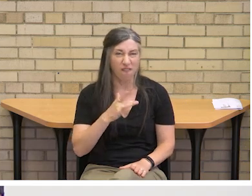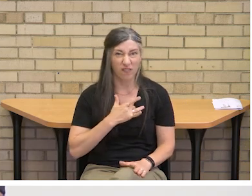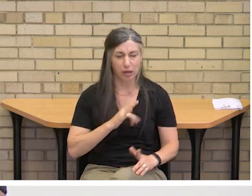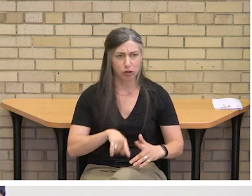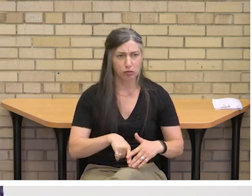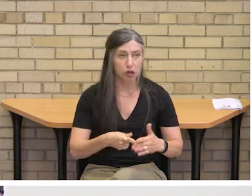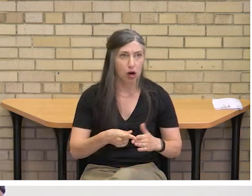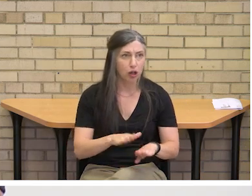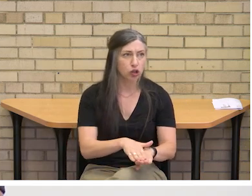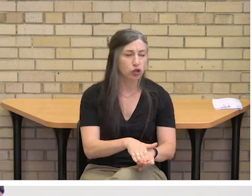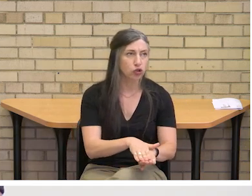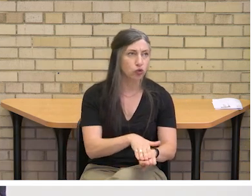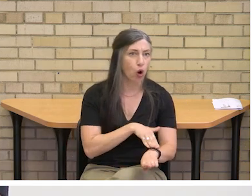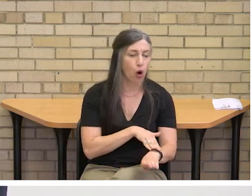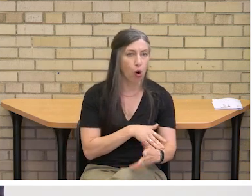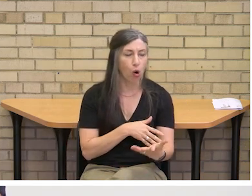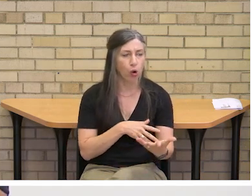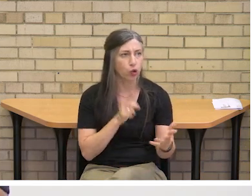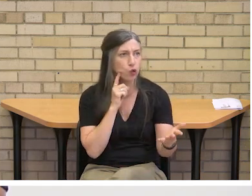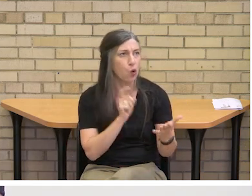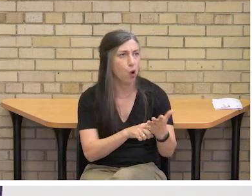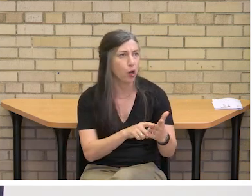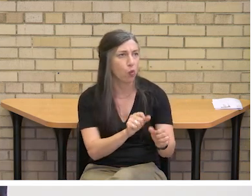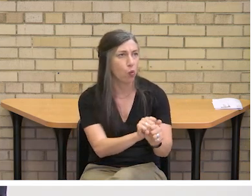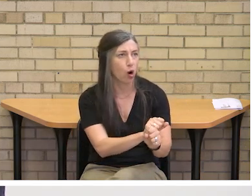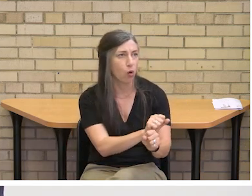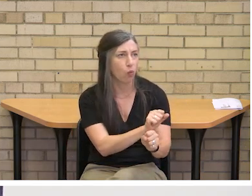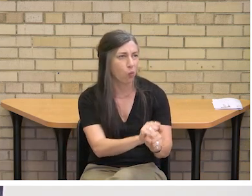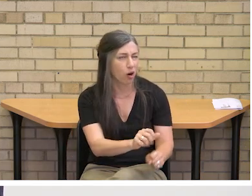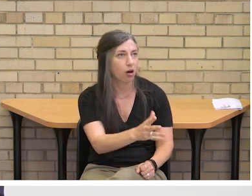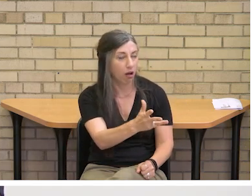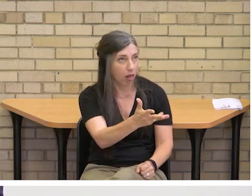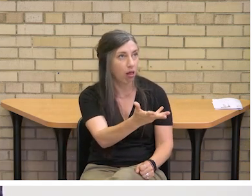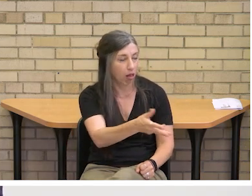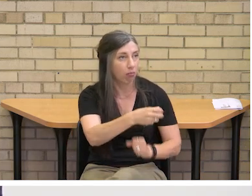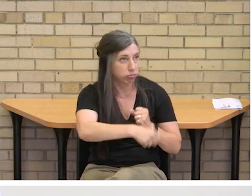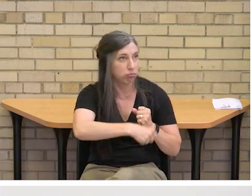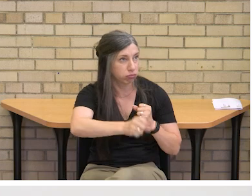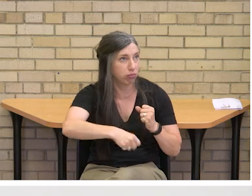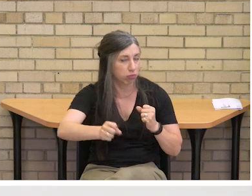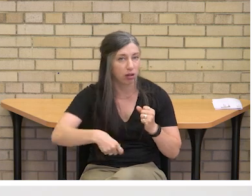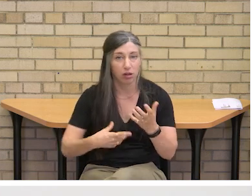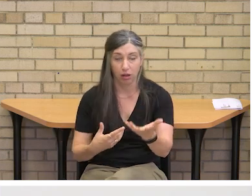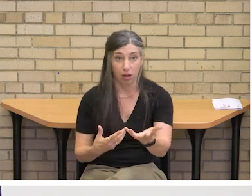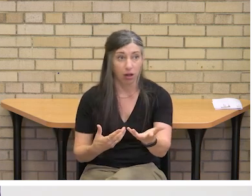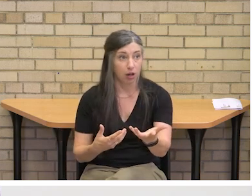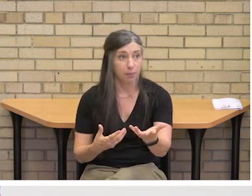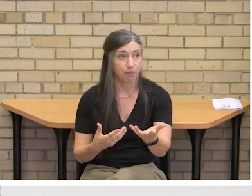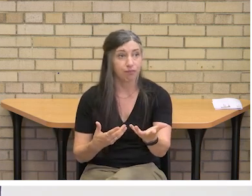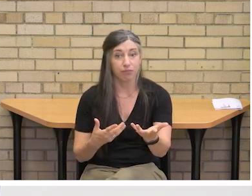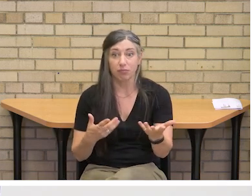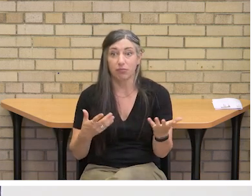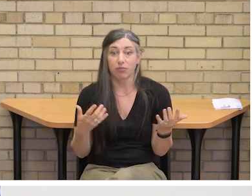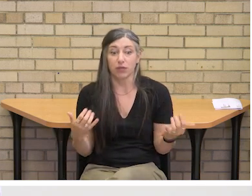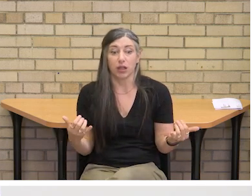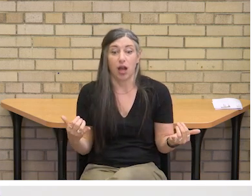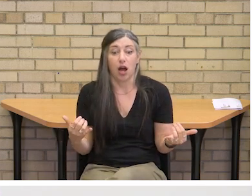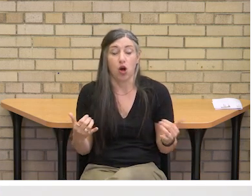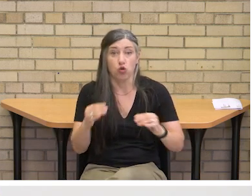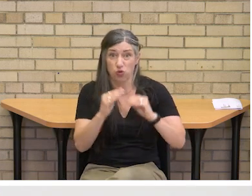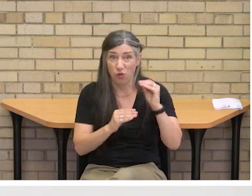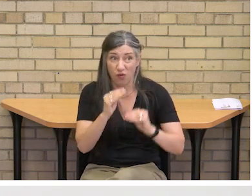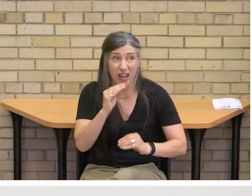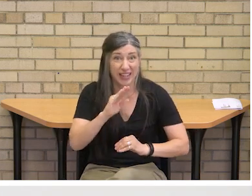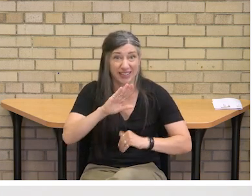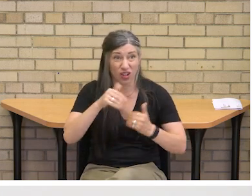actually do get out there. Because we closed the bridge because it didn't have capacity, Mercedes actually has to fix several of the truss